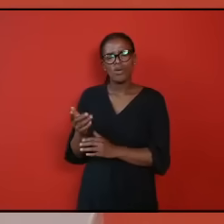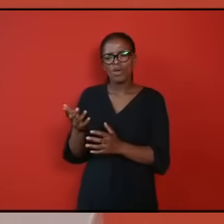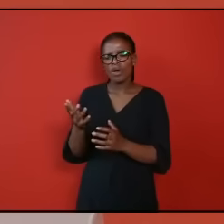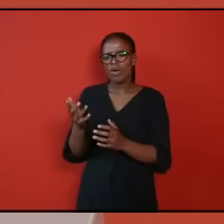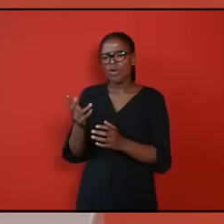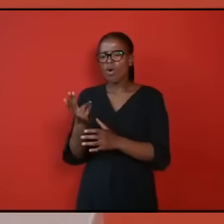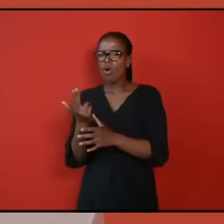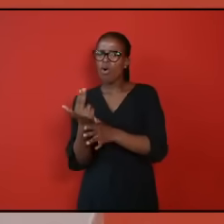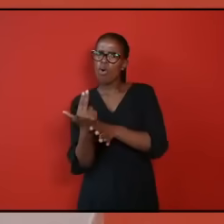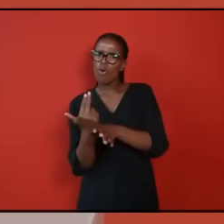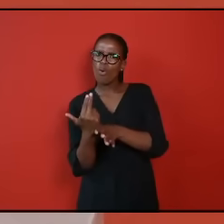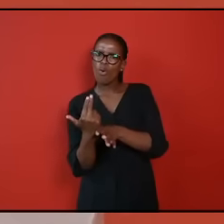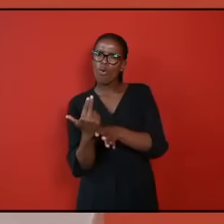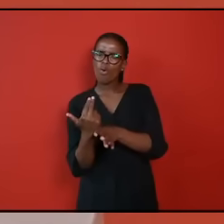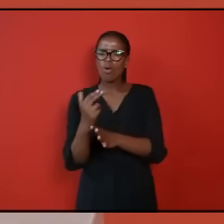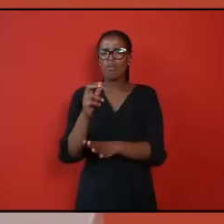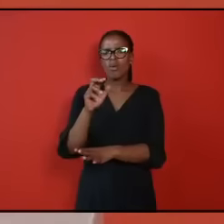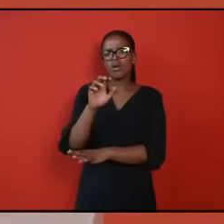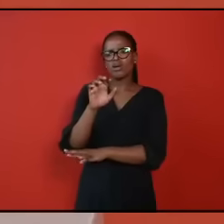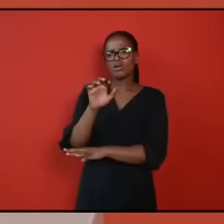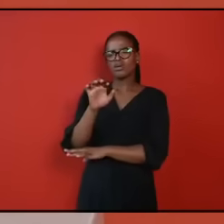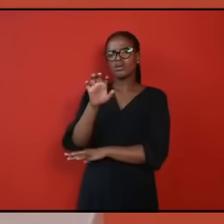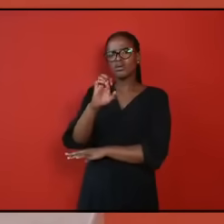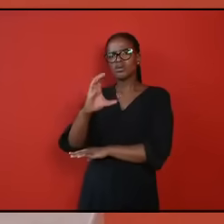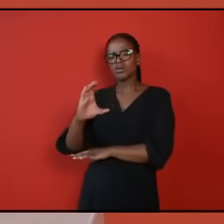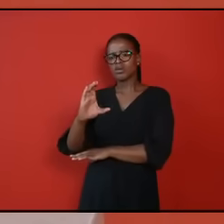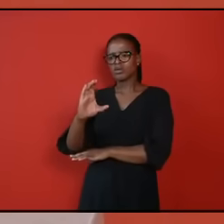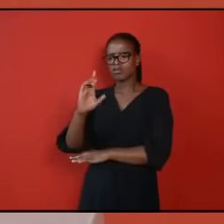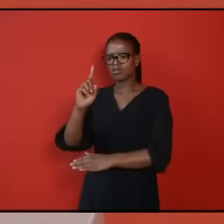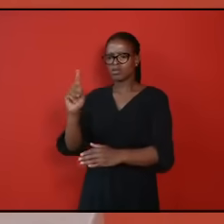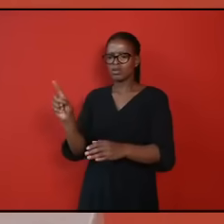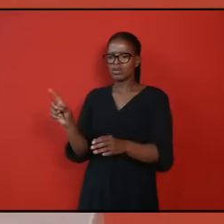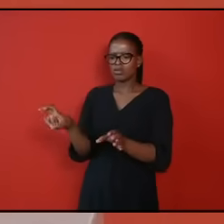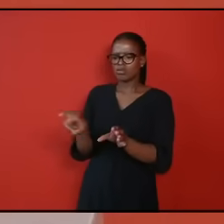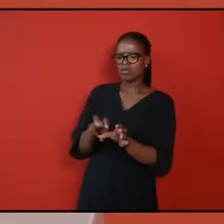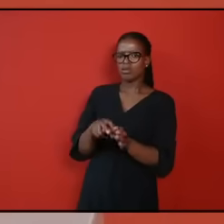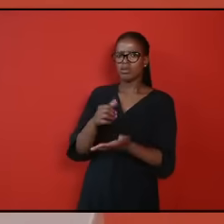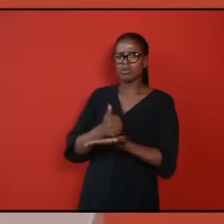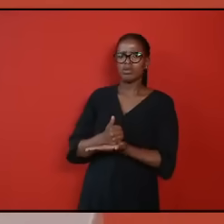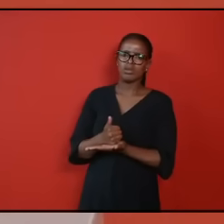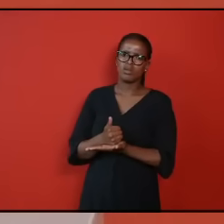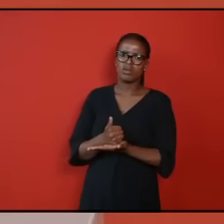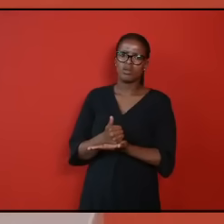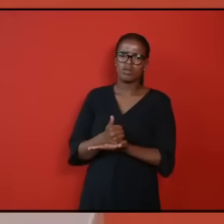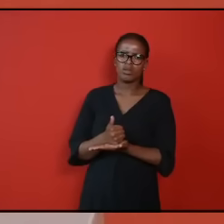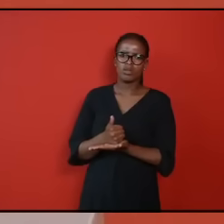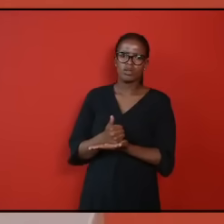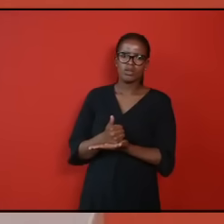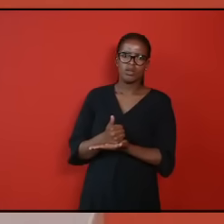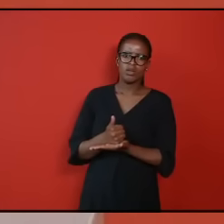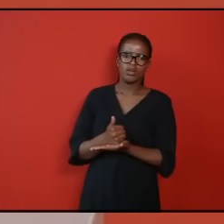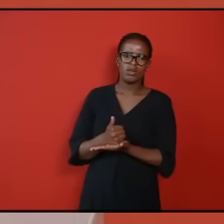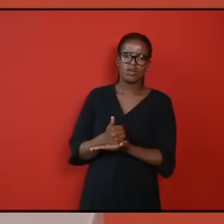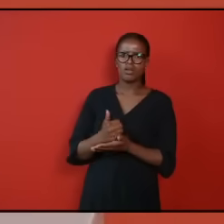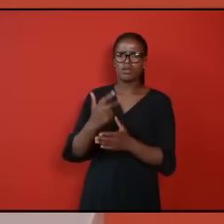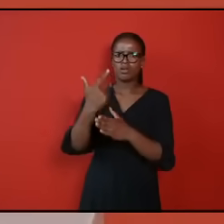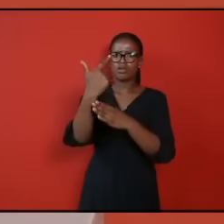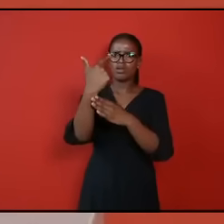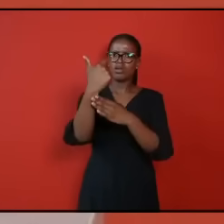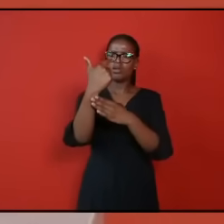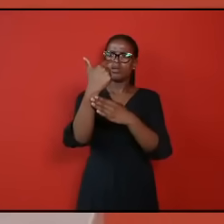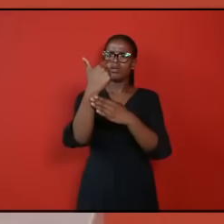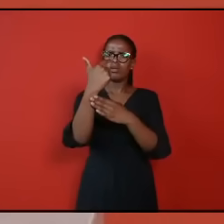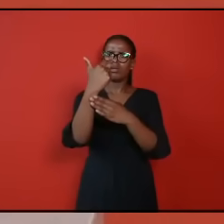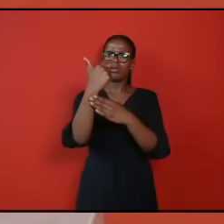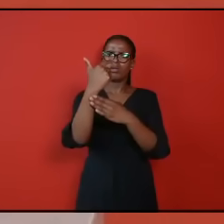Because he's just a toddler, he doesn't know what he's doing. He just came in and sat down and just looked into the camera as if he's taking